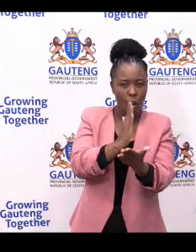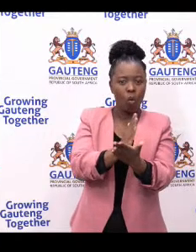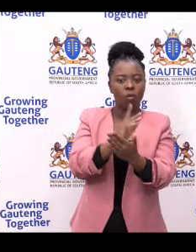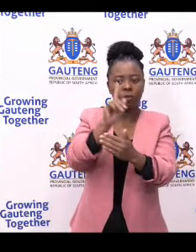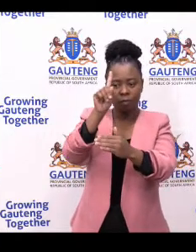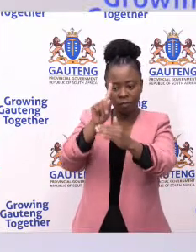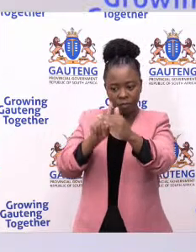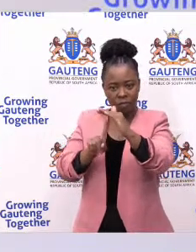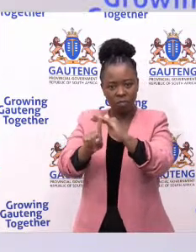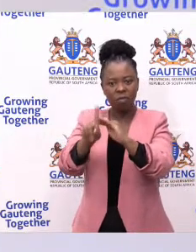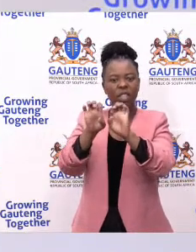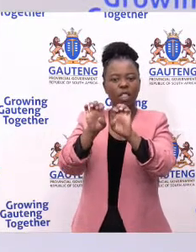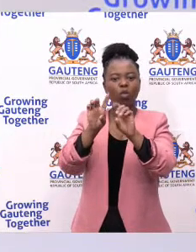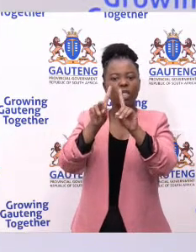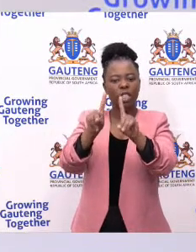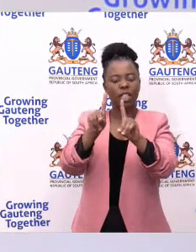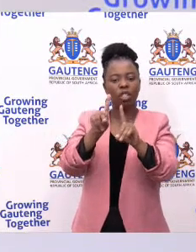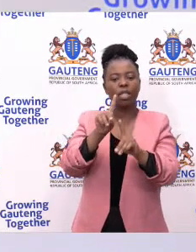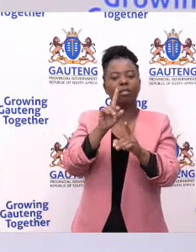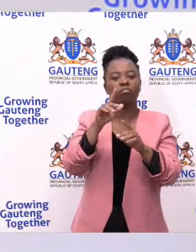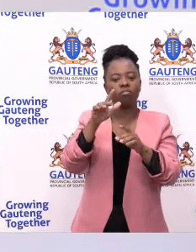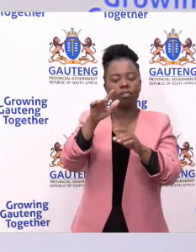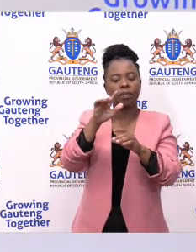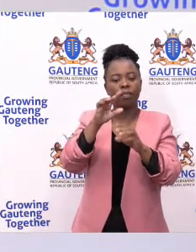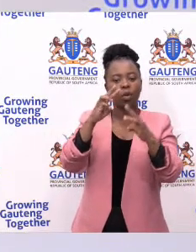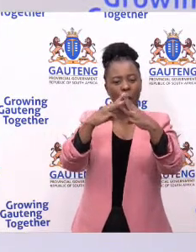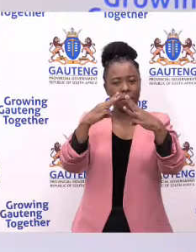education portal and go to